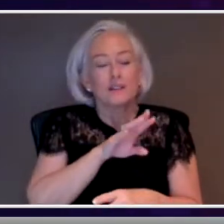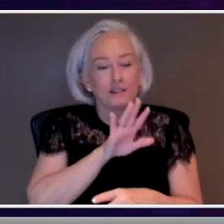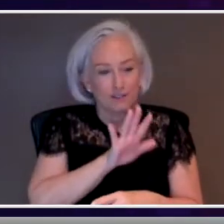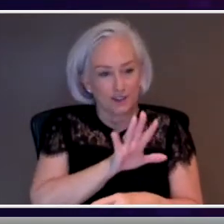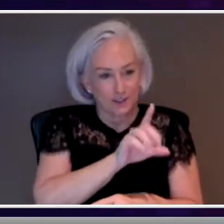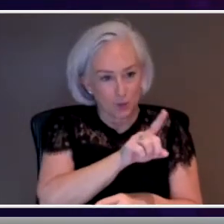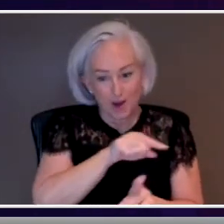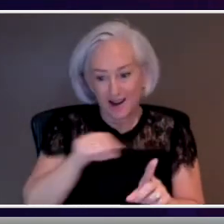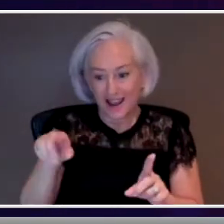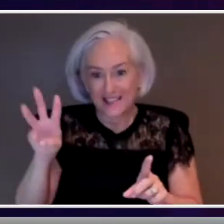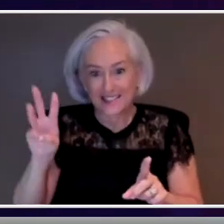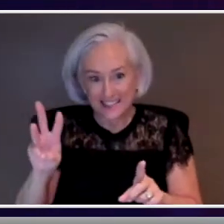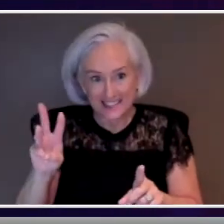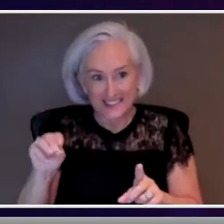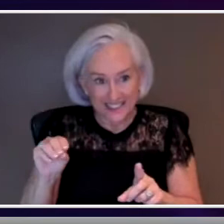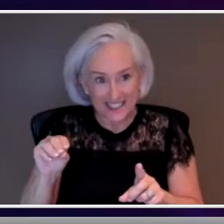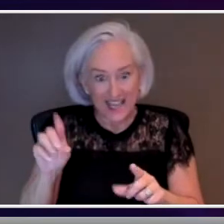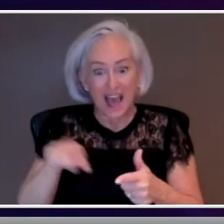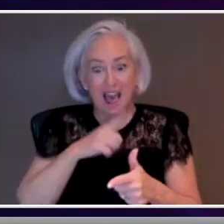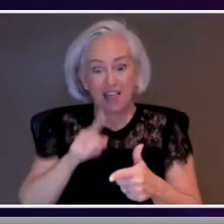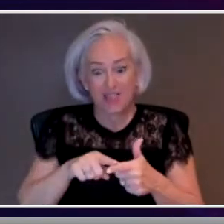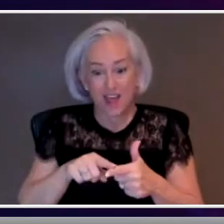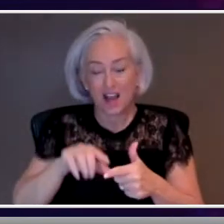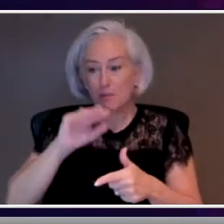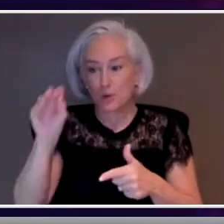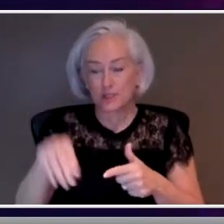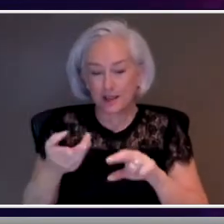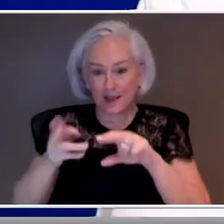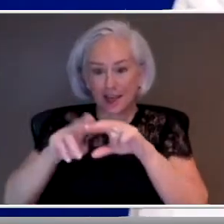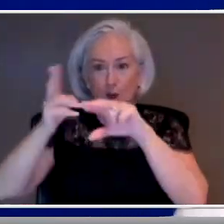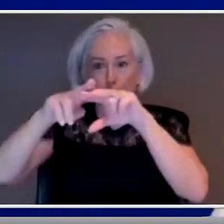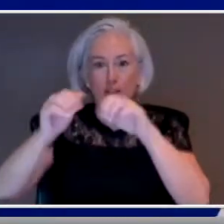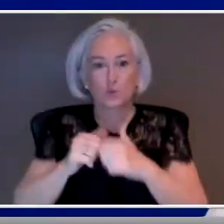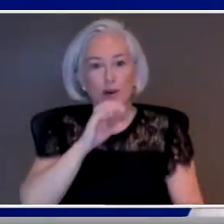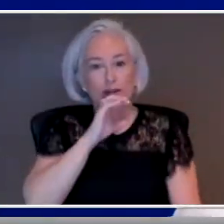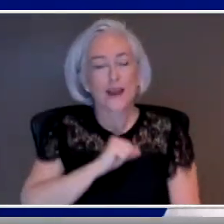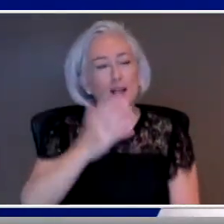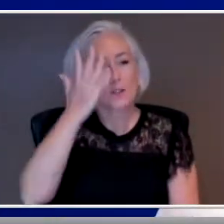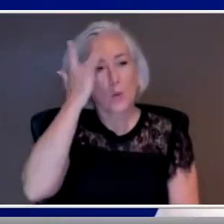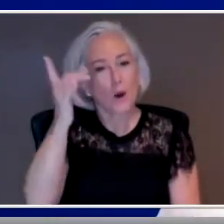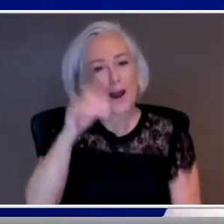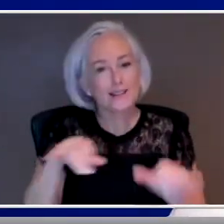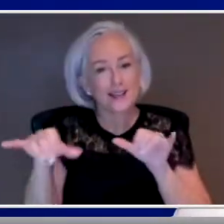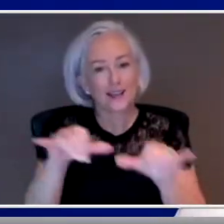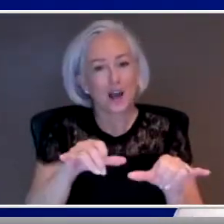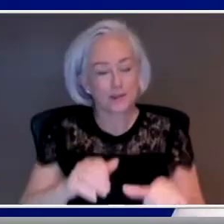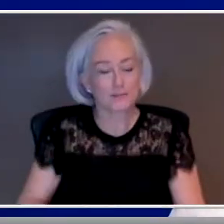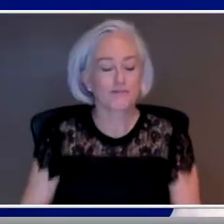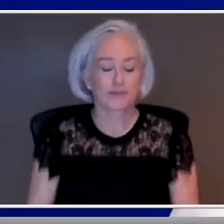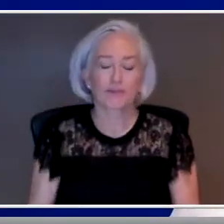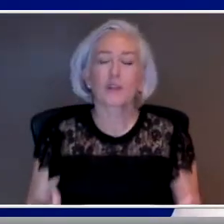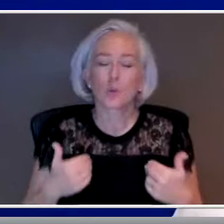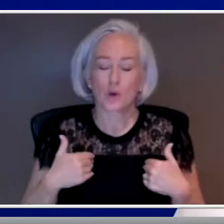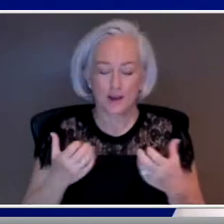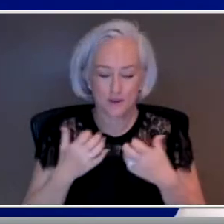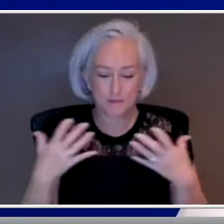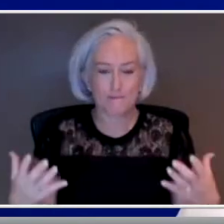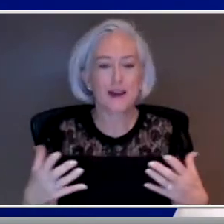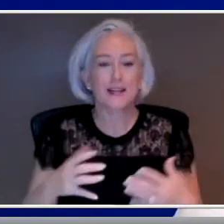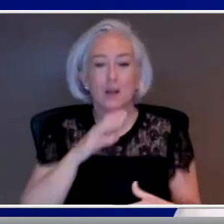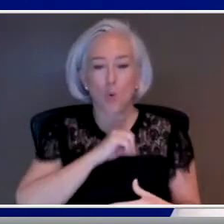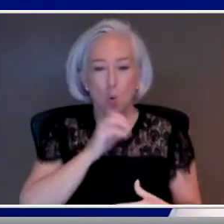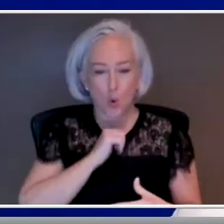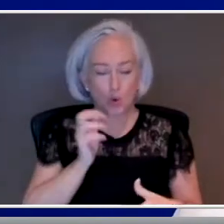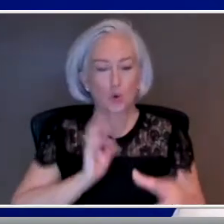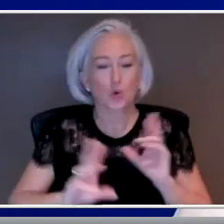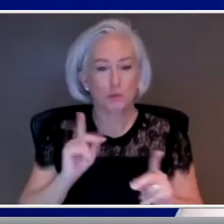up exponentially with age. Why is that so common? Well, we certainly have an aging population, and people are living longer than they ever did in the